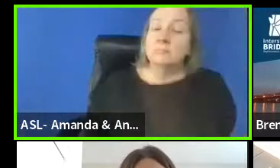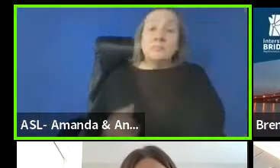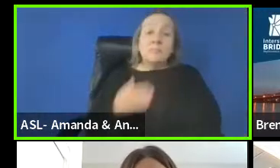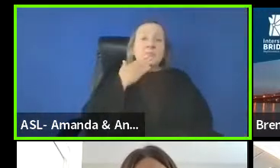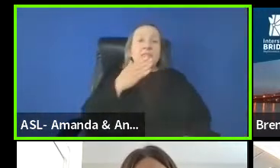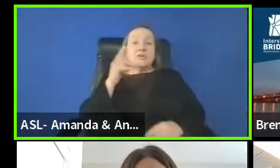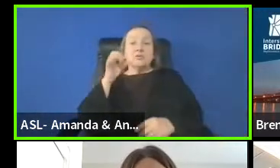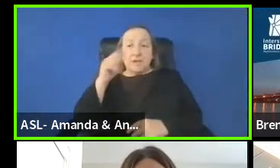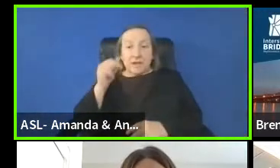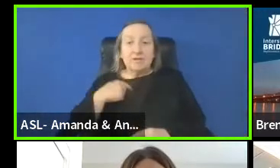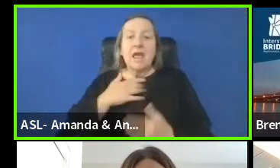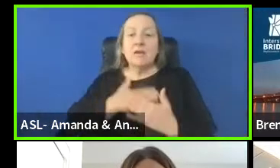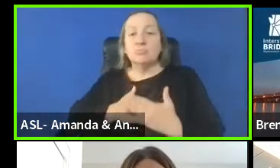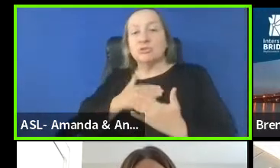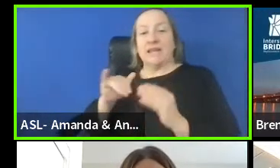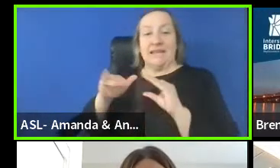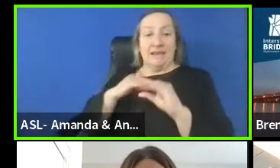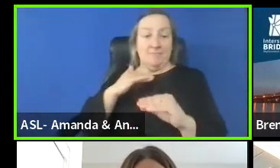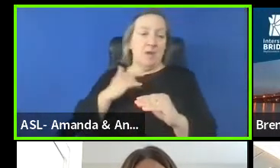and answer your questions.